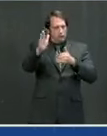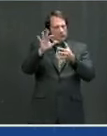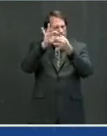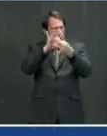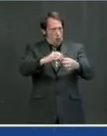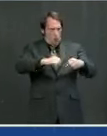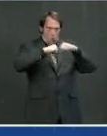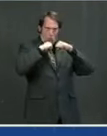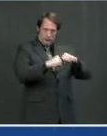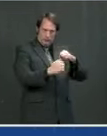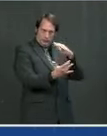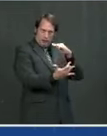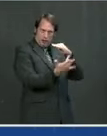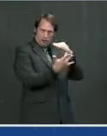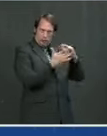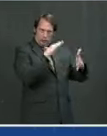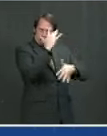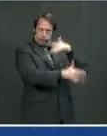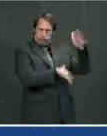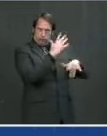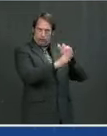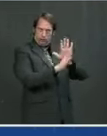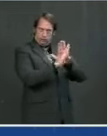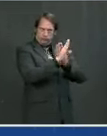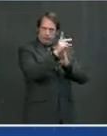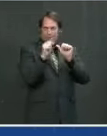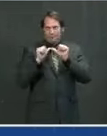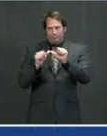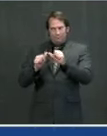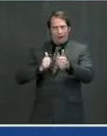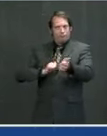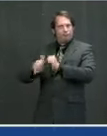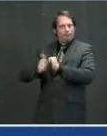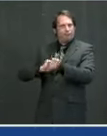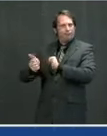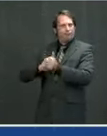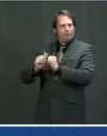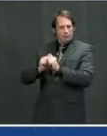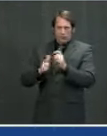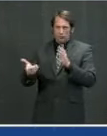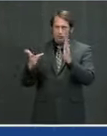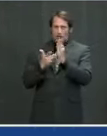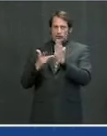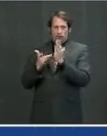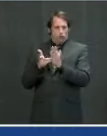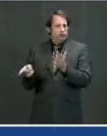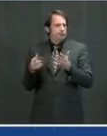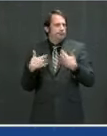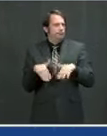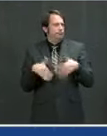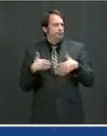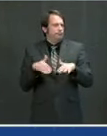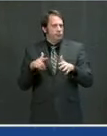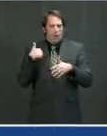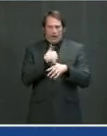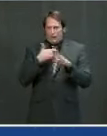our competitive edge. And those technologies are governed by shared democratic norms that we both